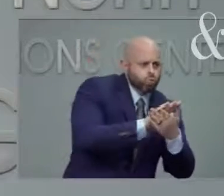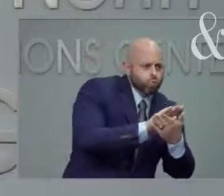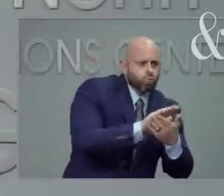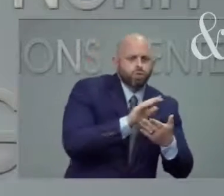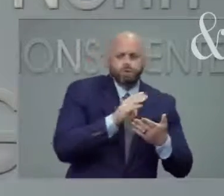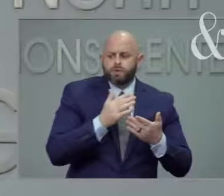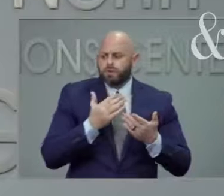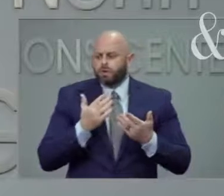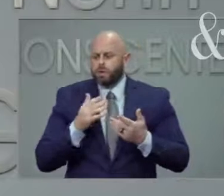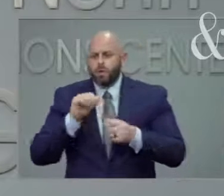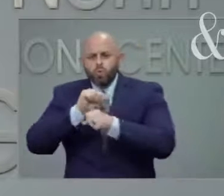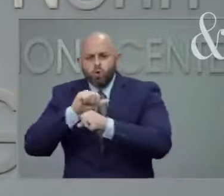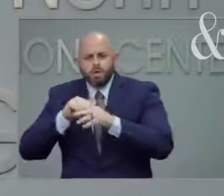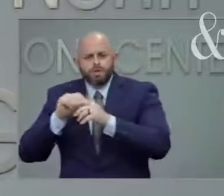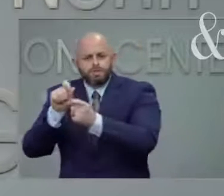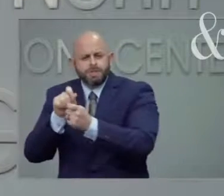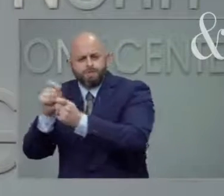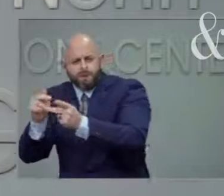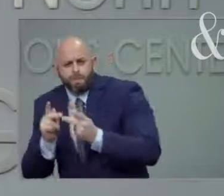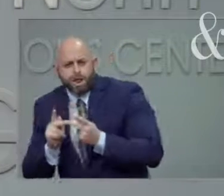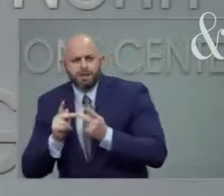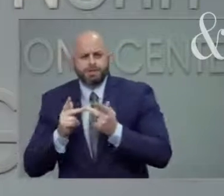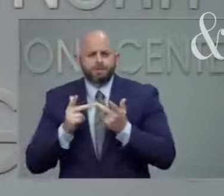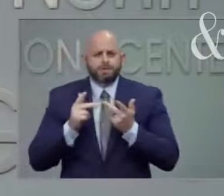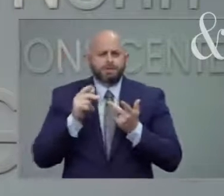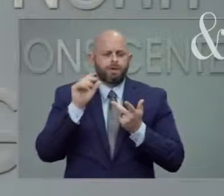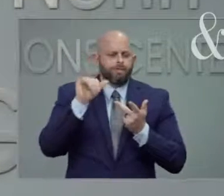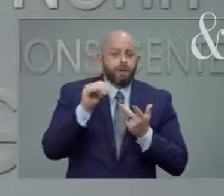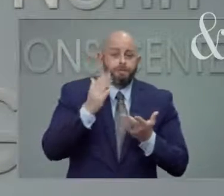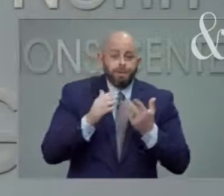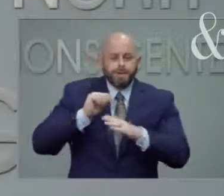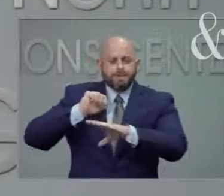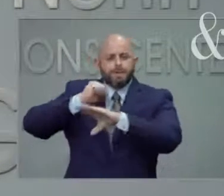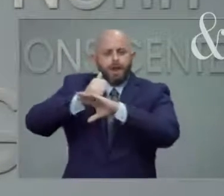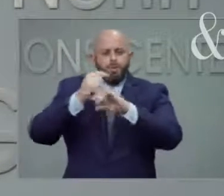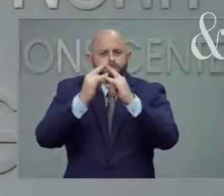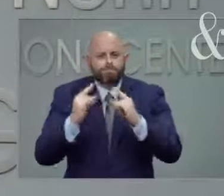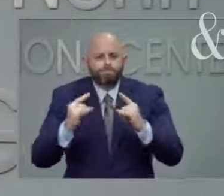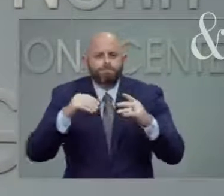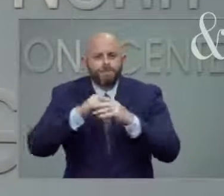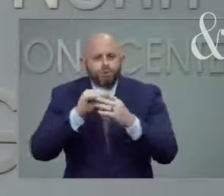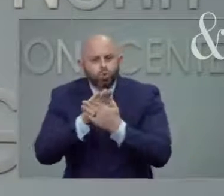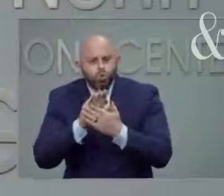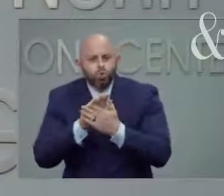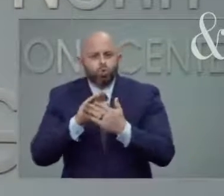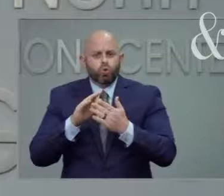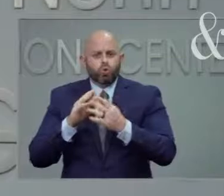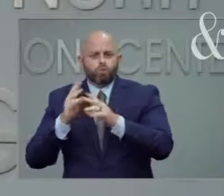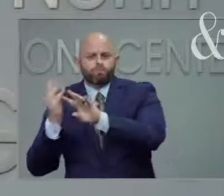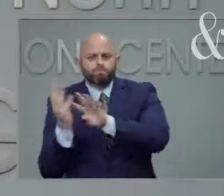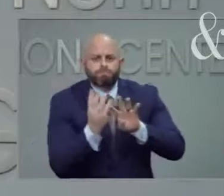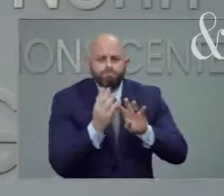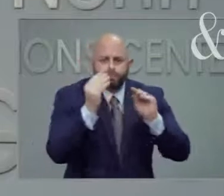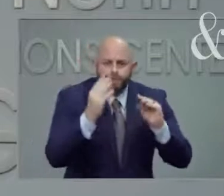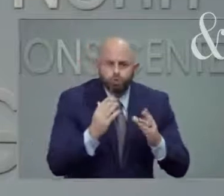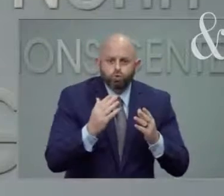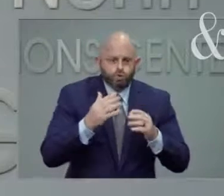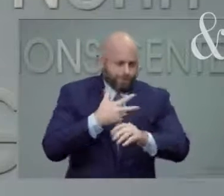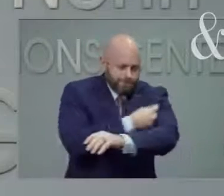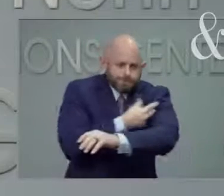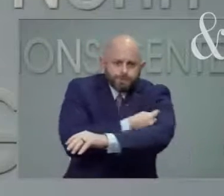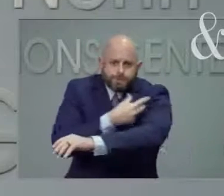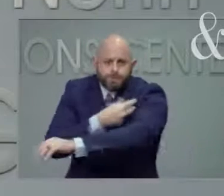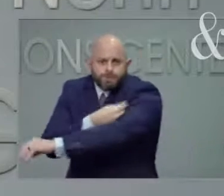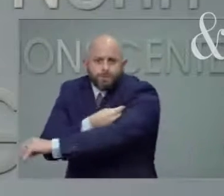to get these vaccinations into people's arms. And I think that that is an issue that the healthcare team is